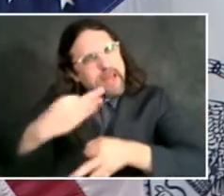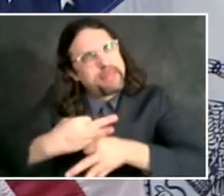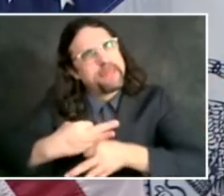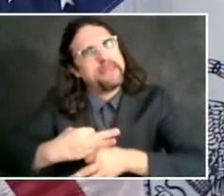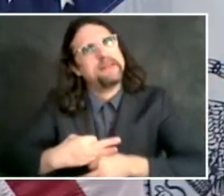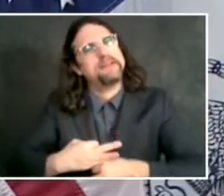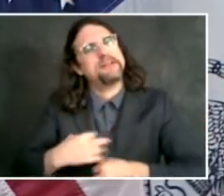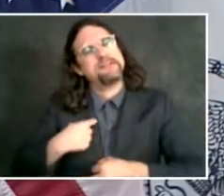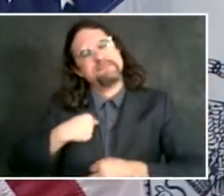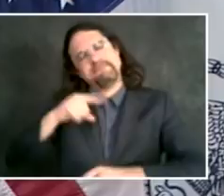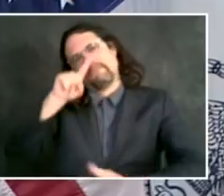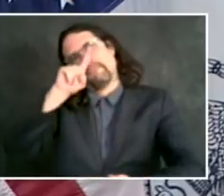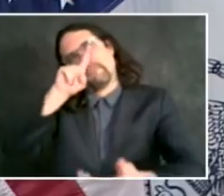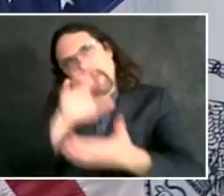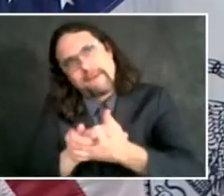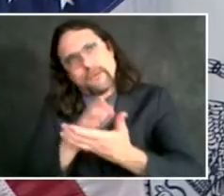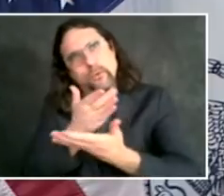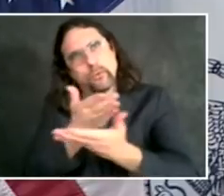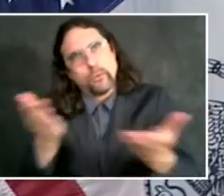disease.